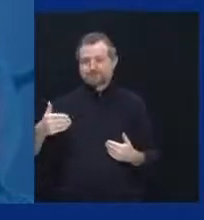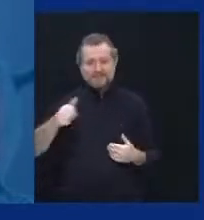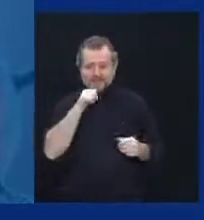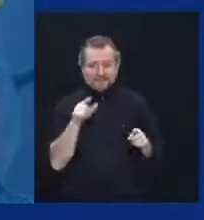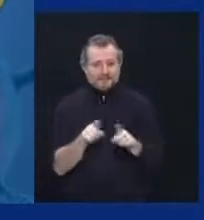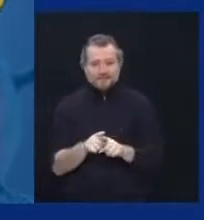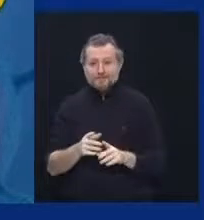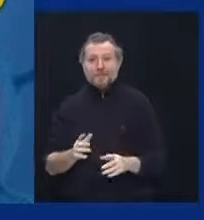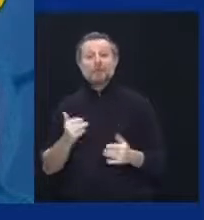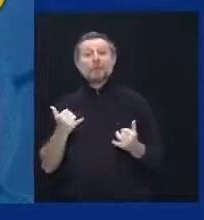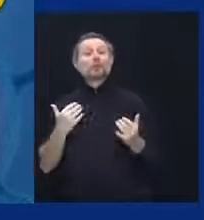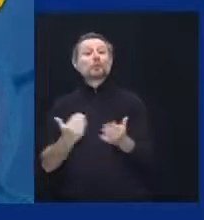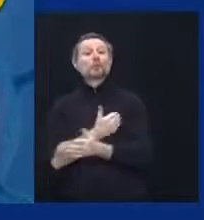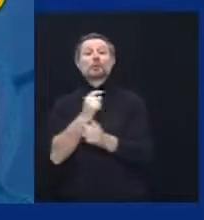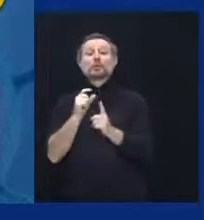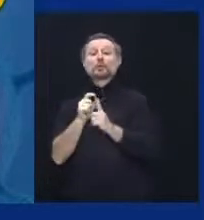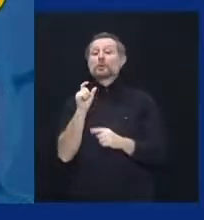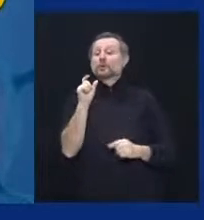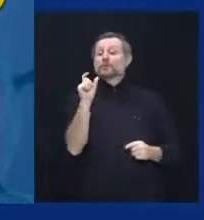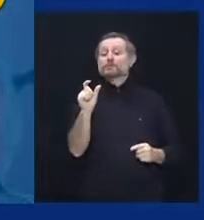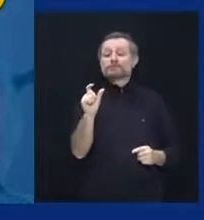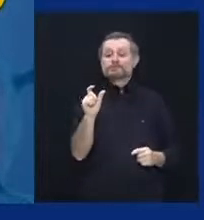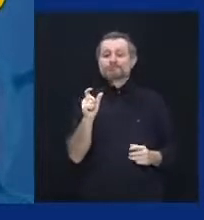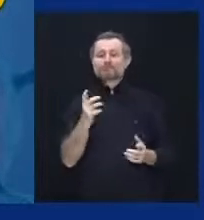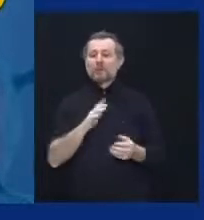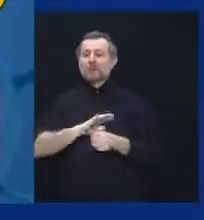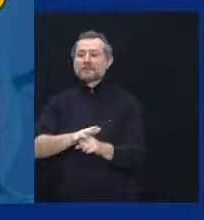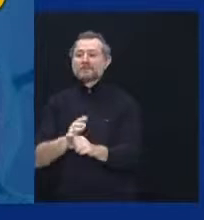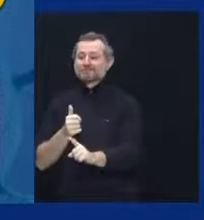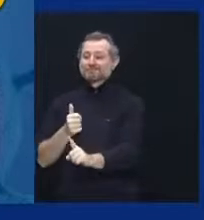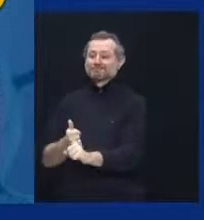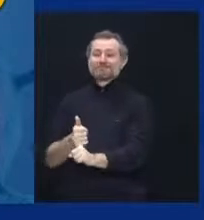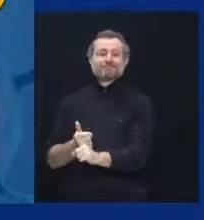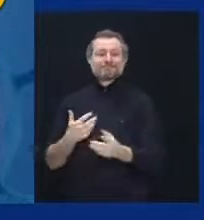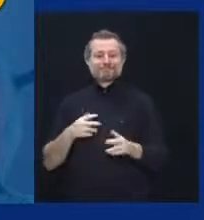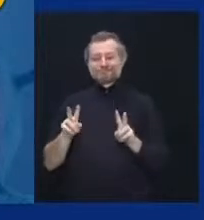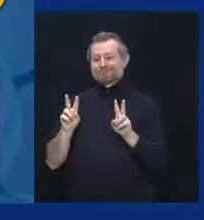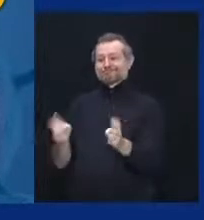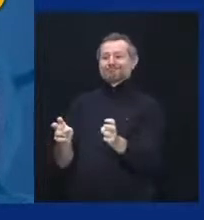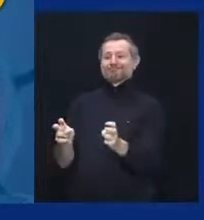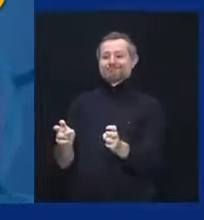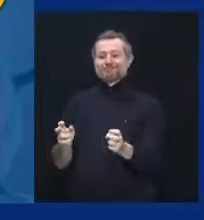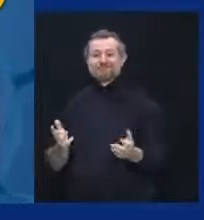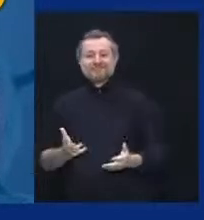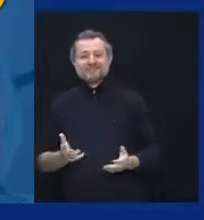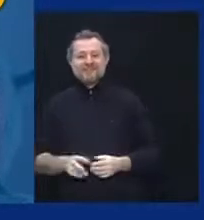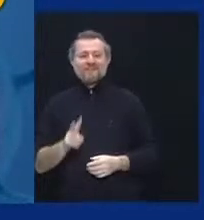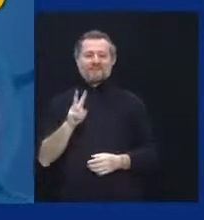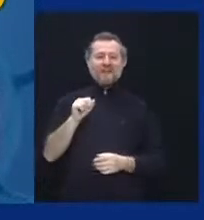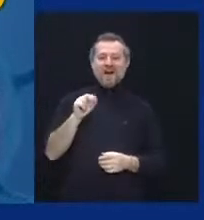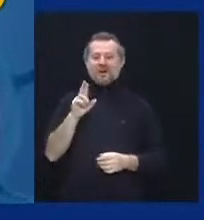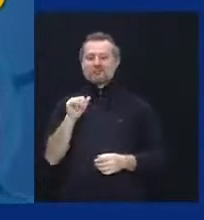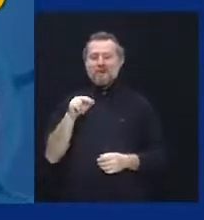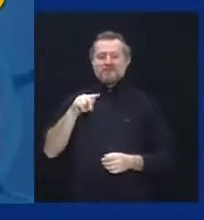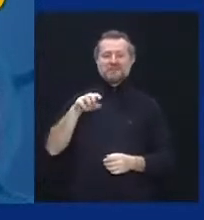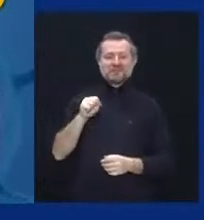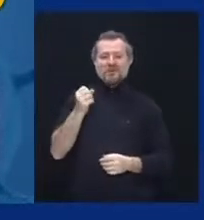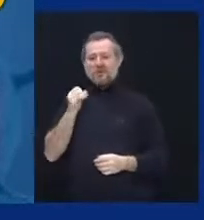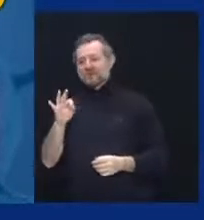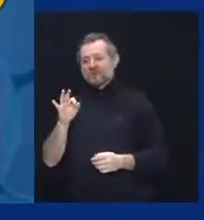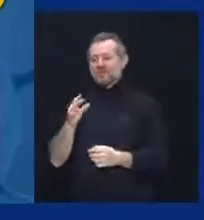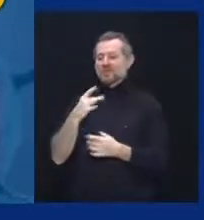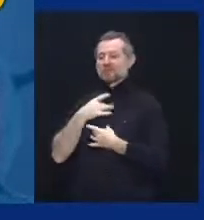another new term in the COVID lexicon, variants of interest. Variants of